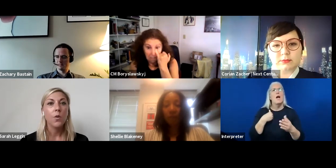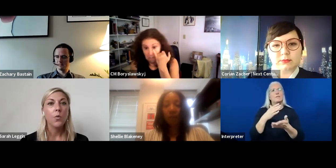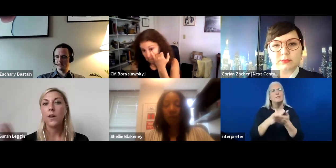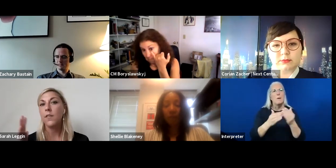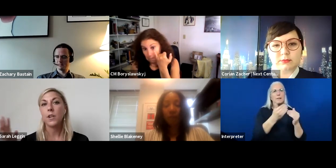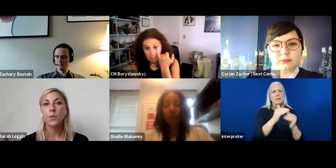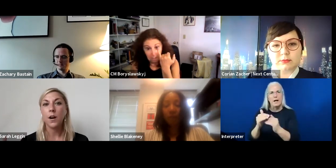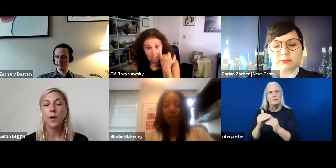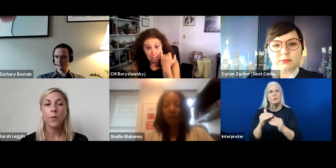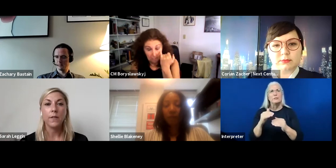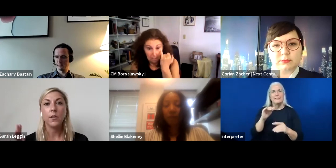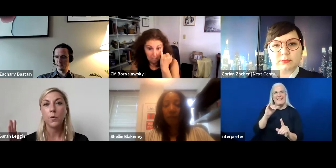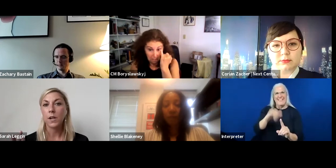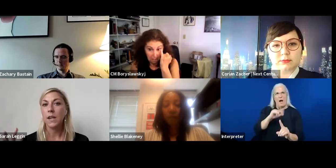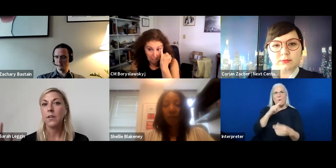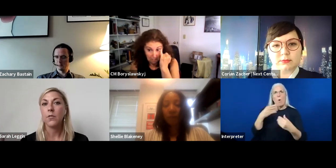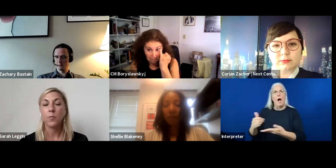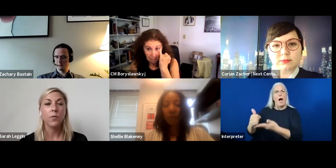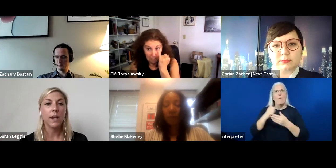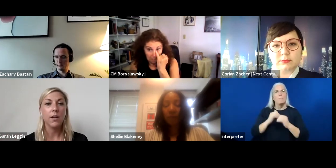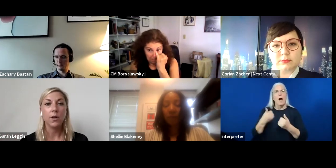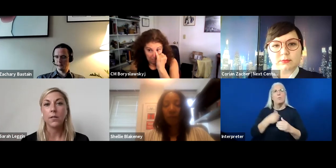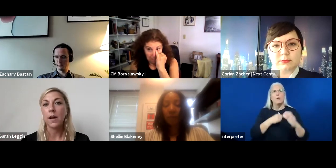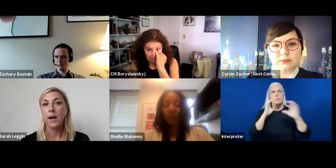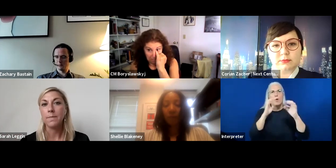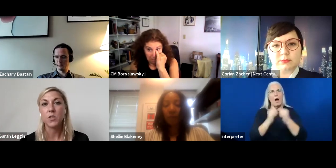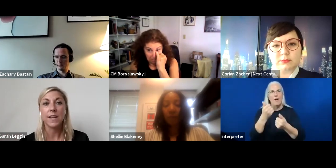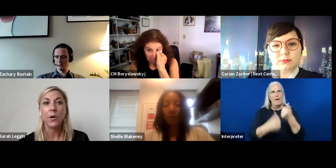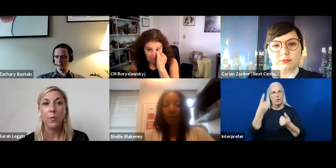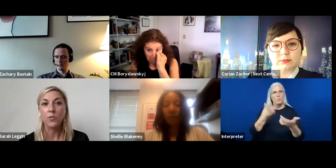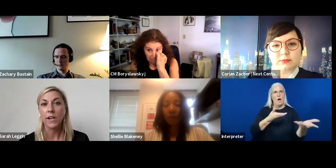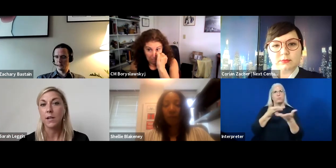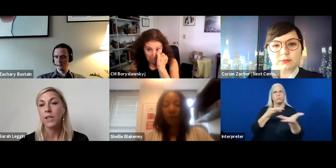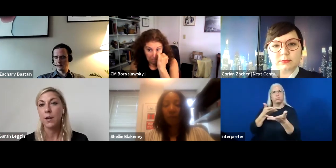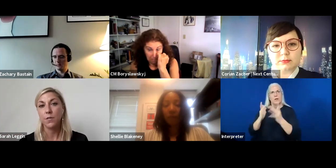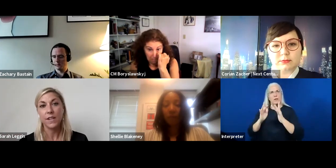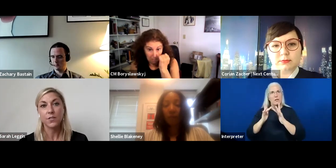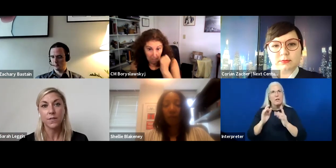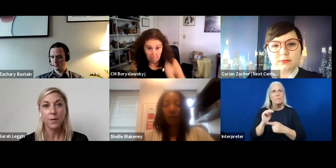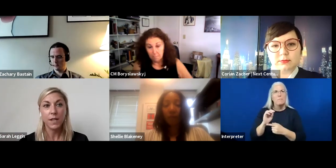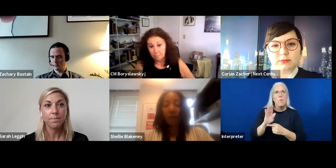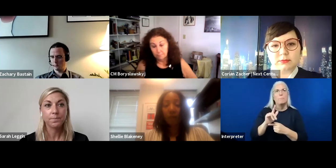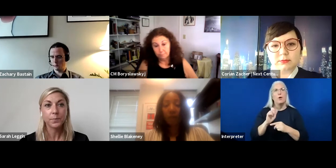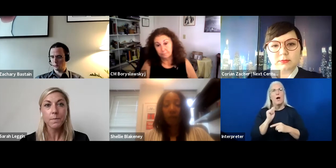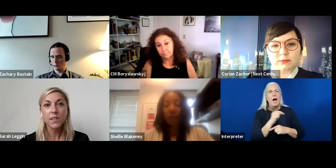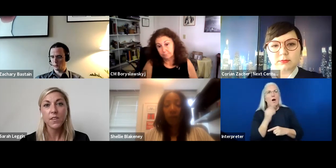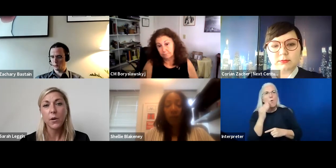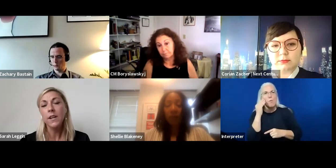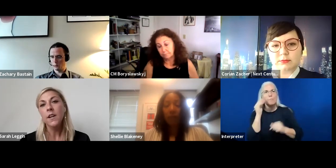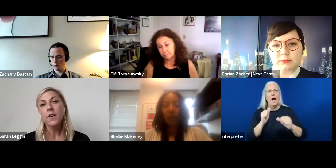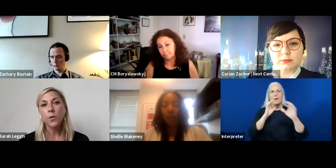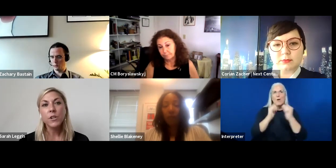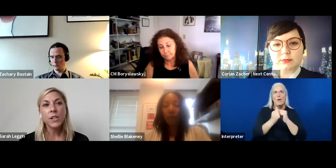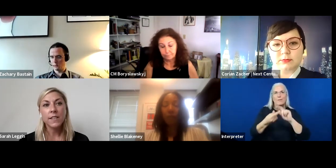communications wherever you are, whether you're working remotely or just at home trying to communicate with friends or family.